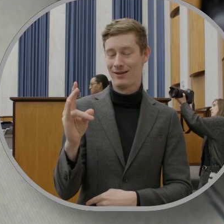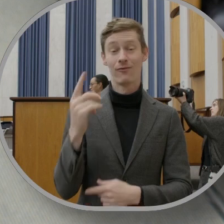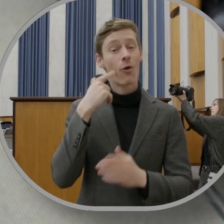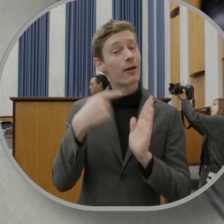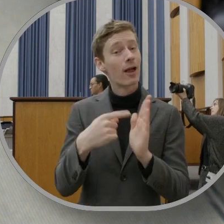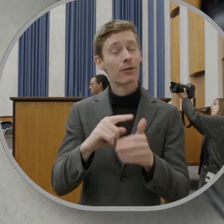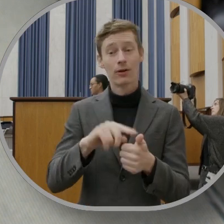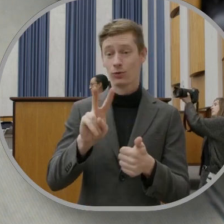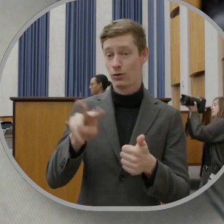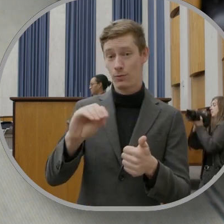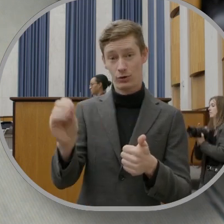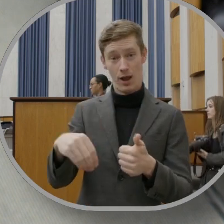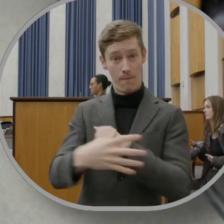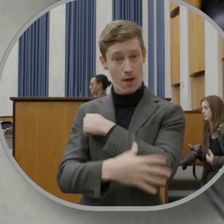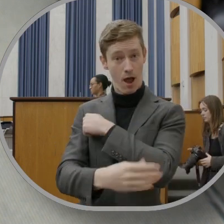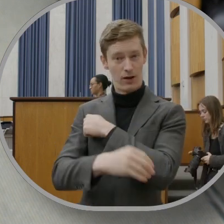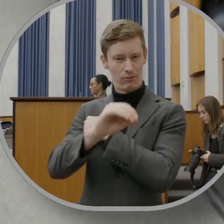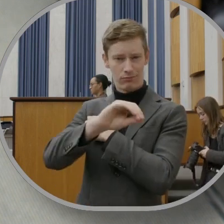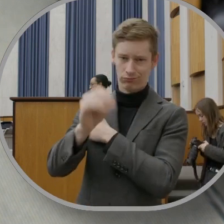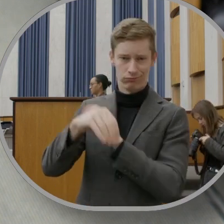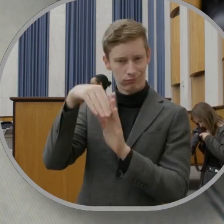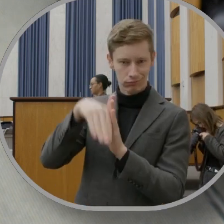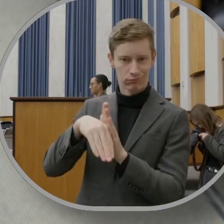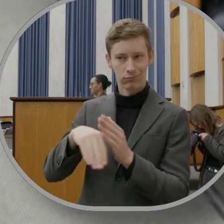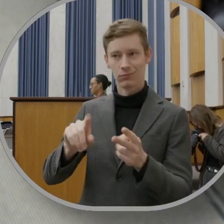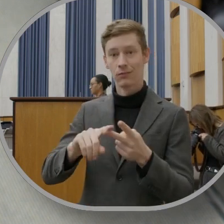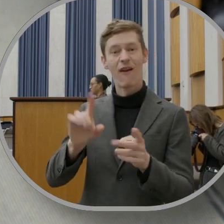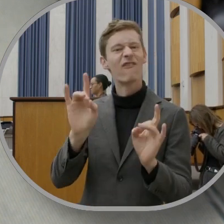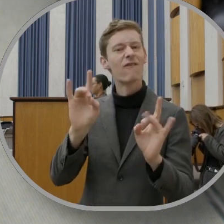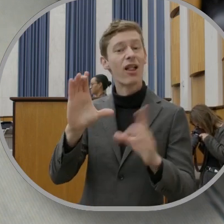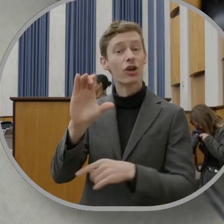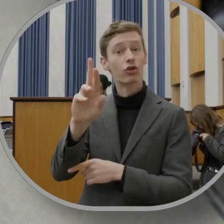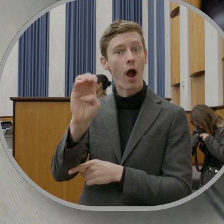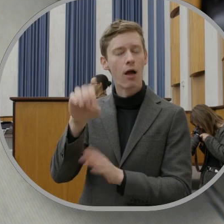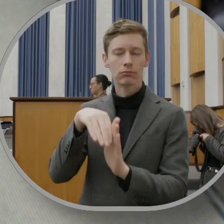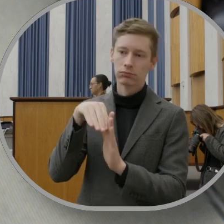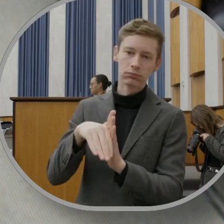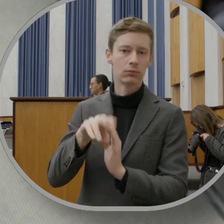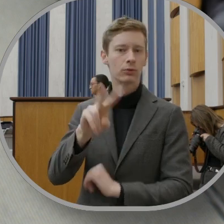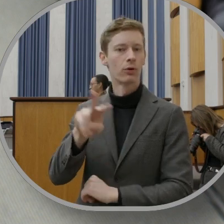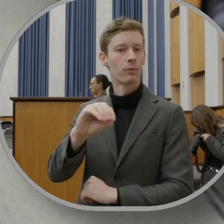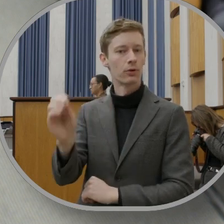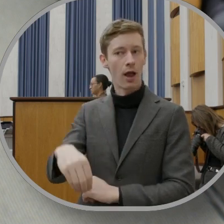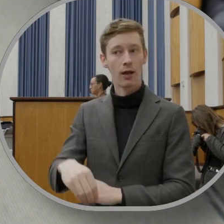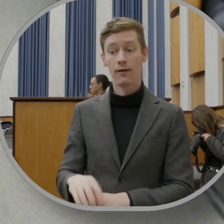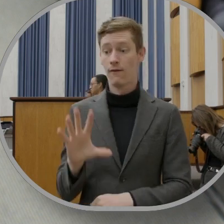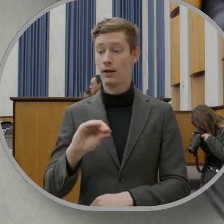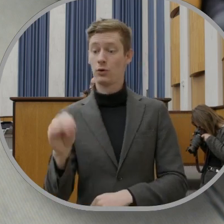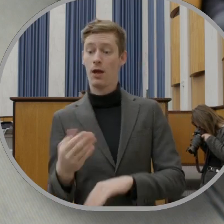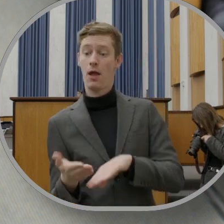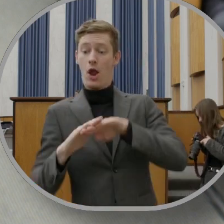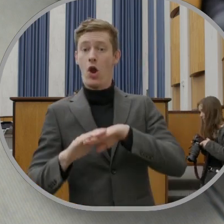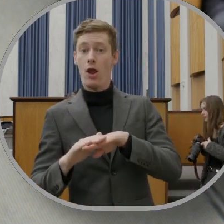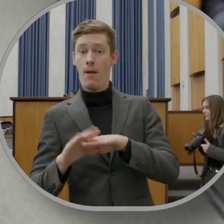in poverty, a 22% reduction in violent crime, an almost 50% increase in funding for Richmond public